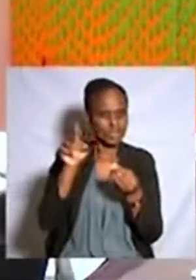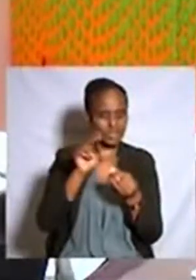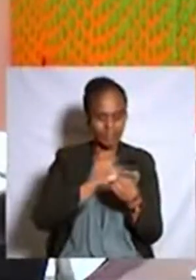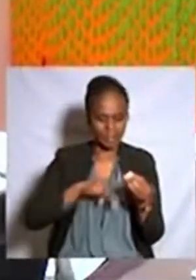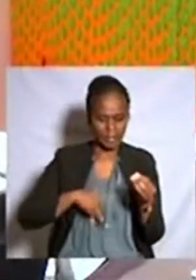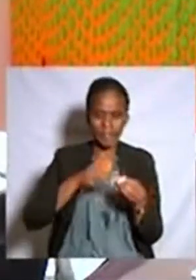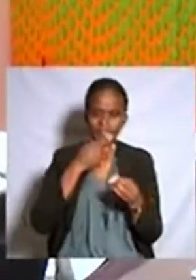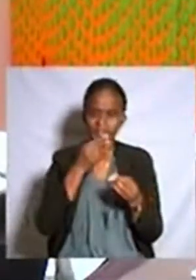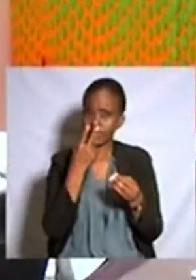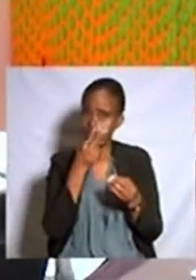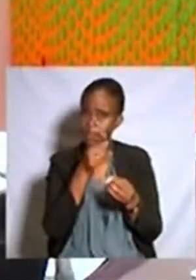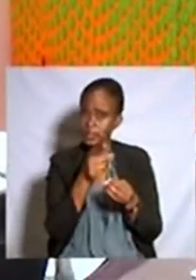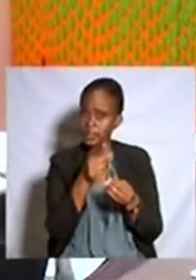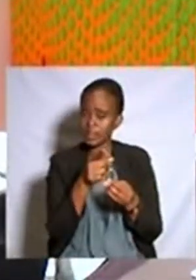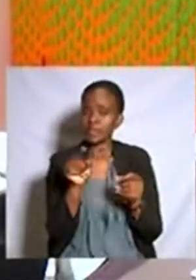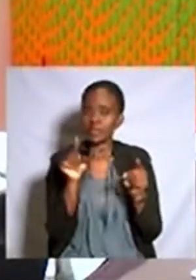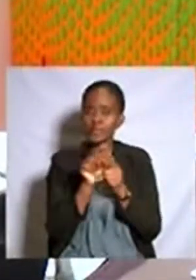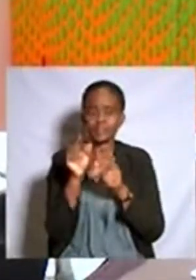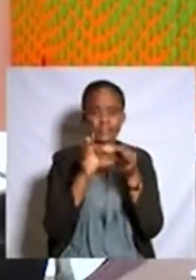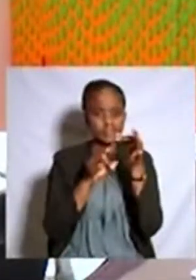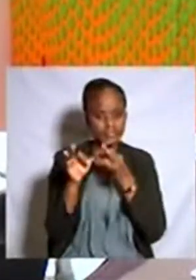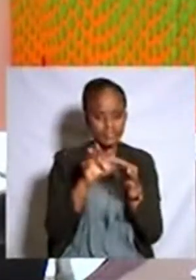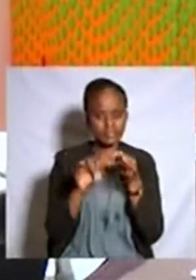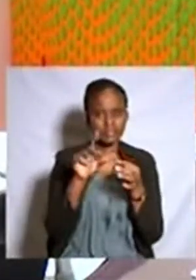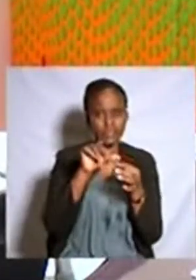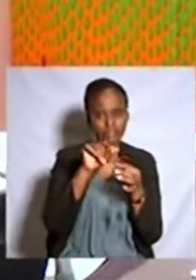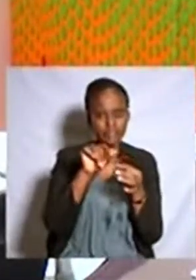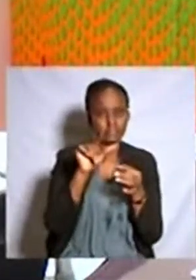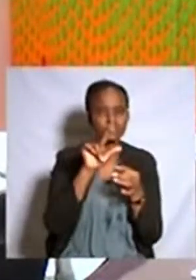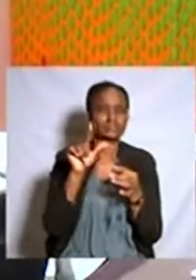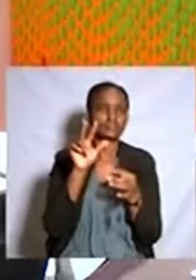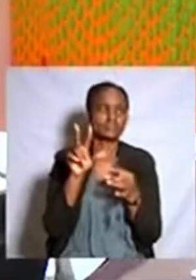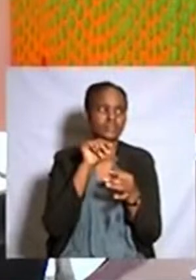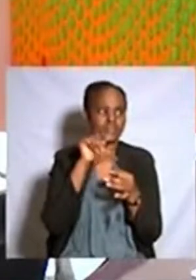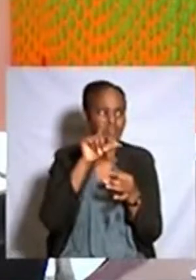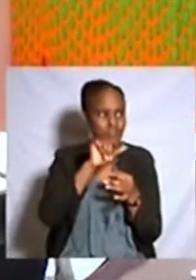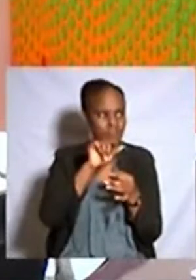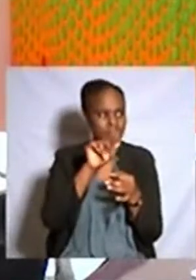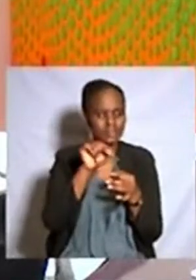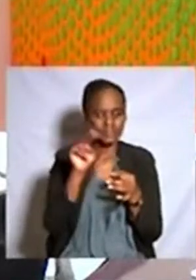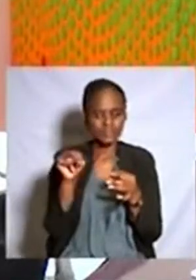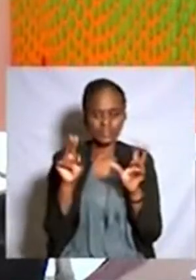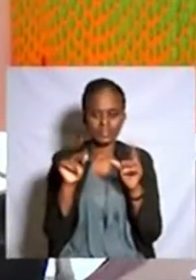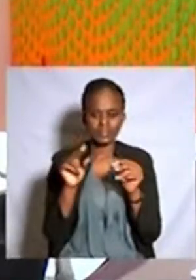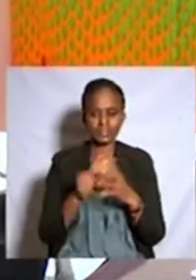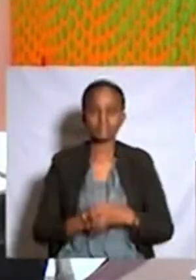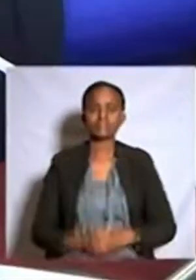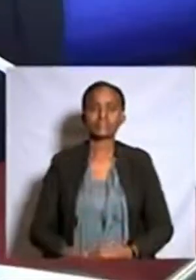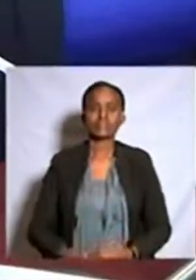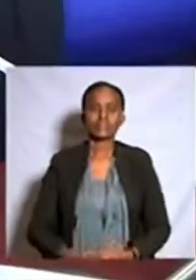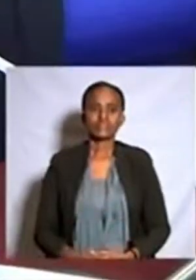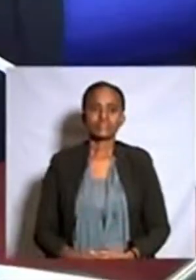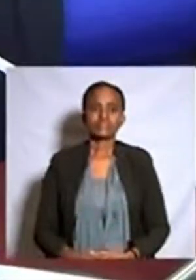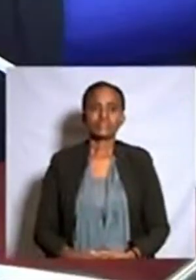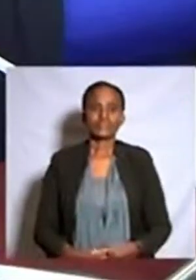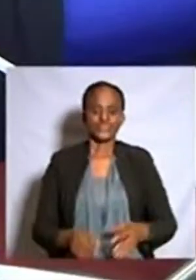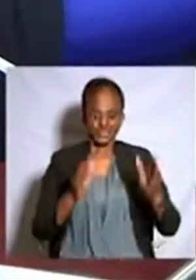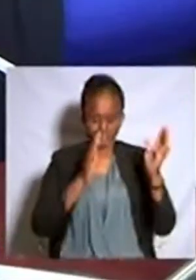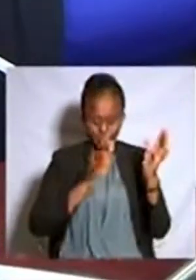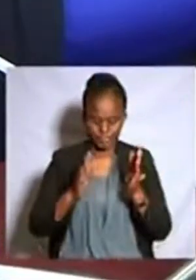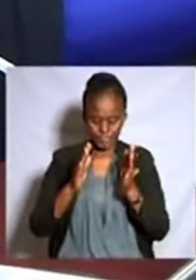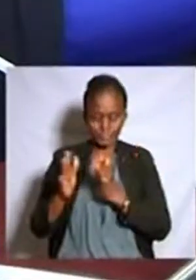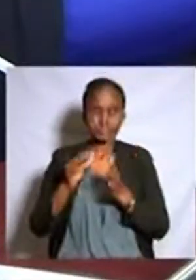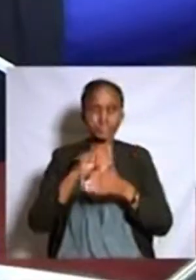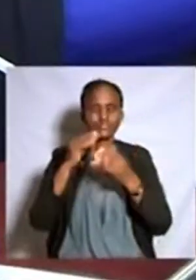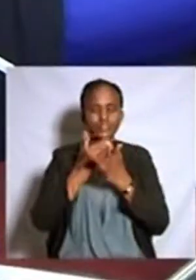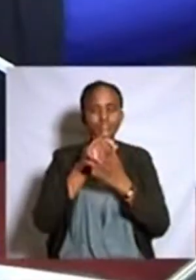do a correction. It must read 2023 instead of 2022. The following remedial measures have been put